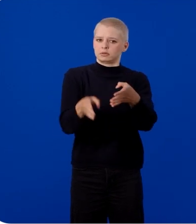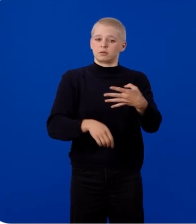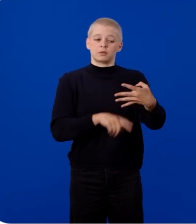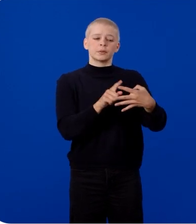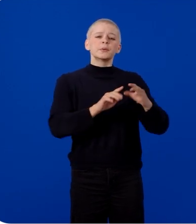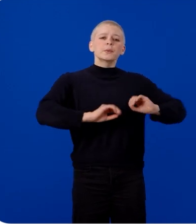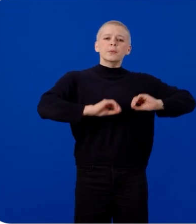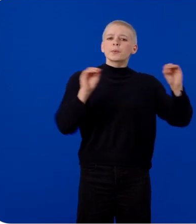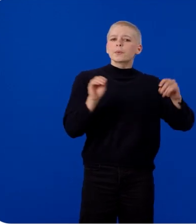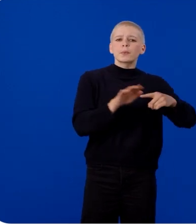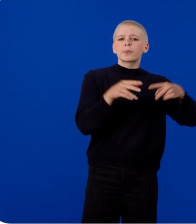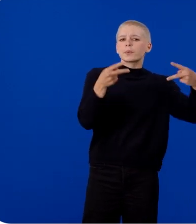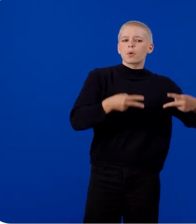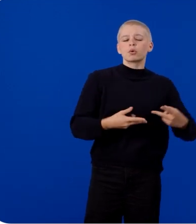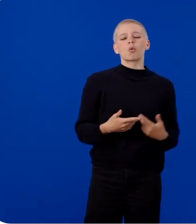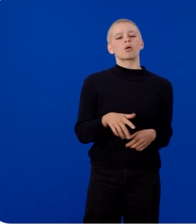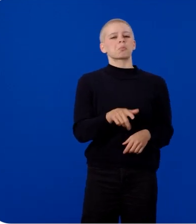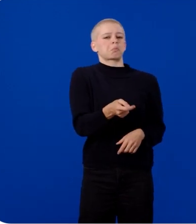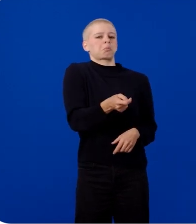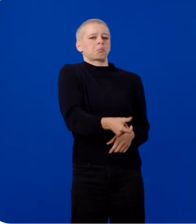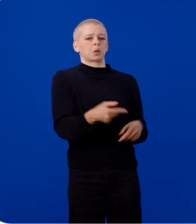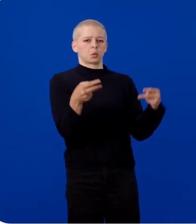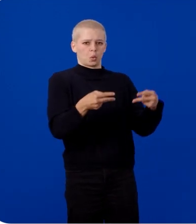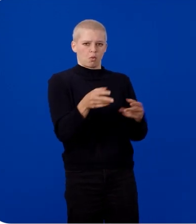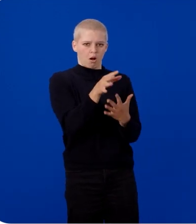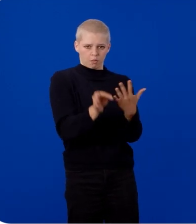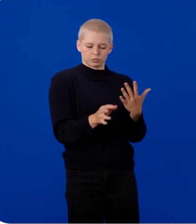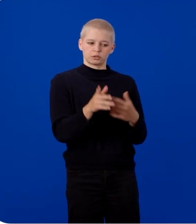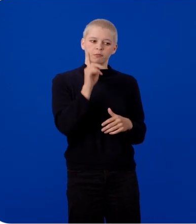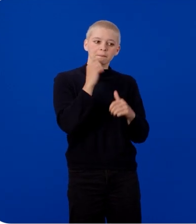or low-code option to create engaging worlds in